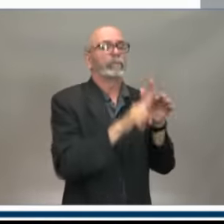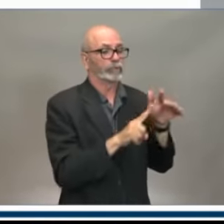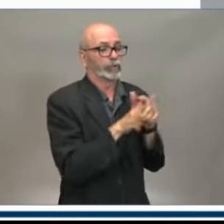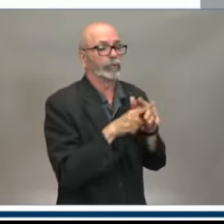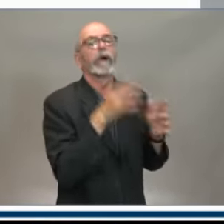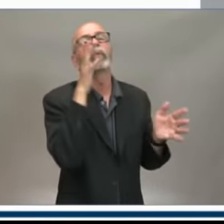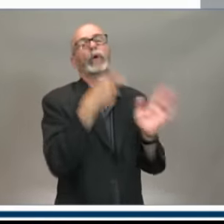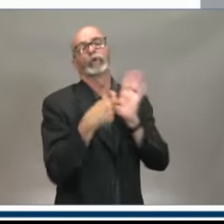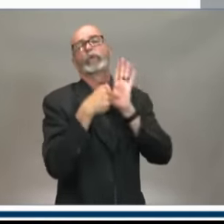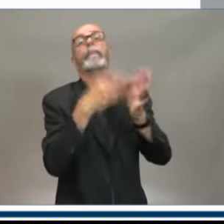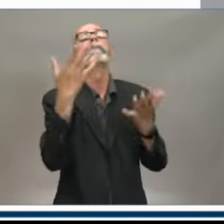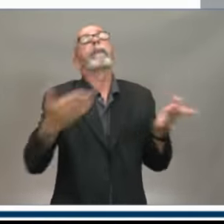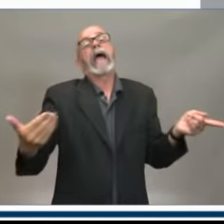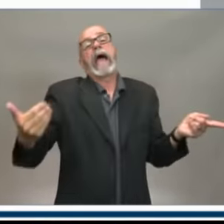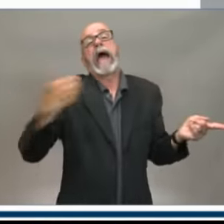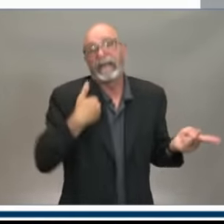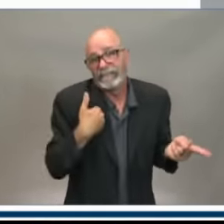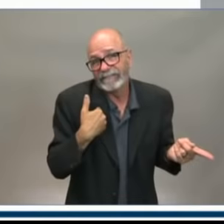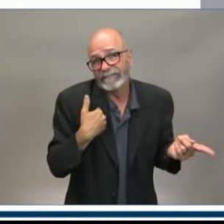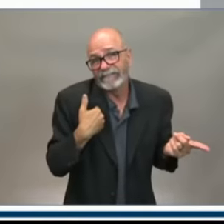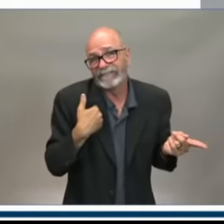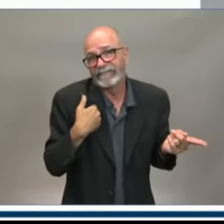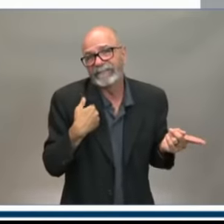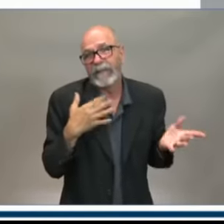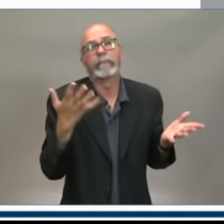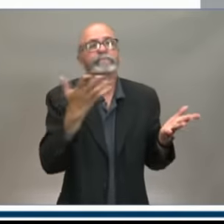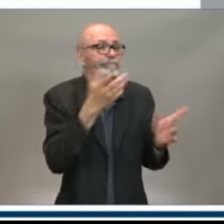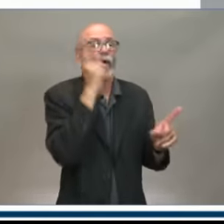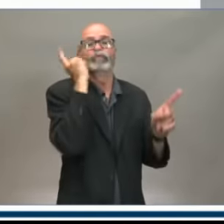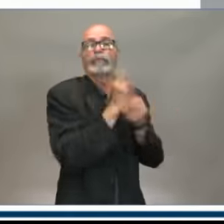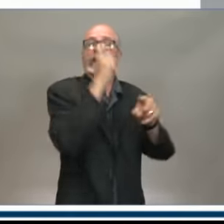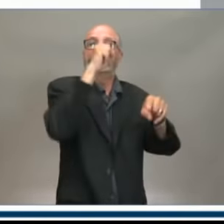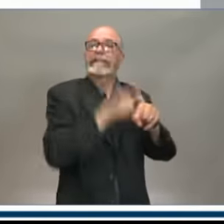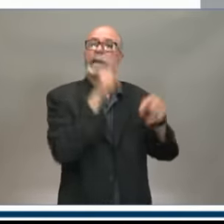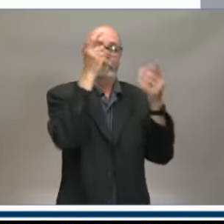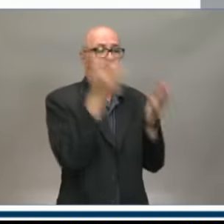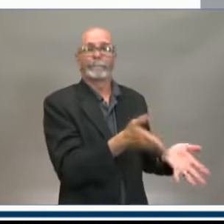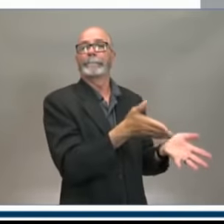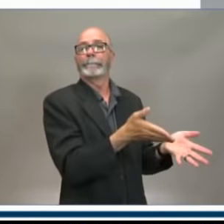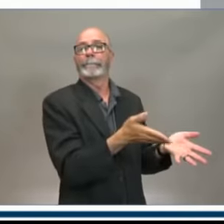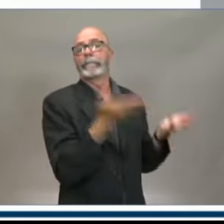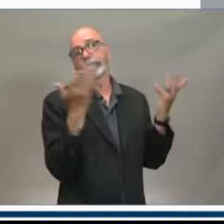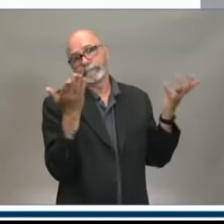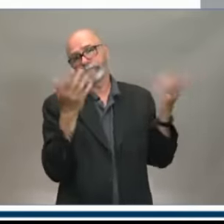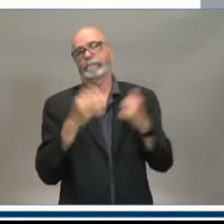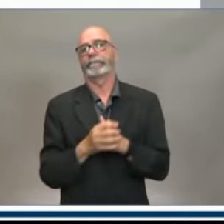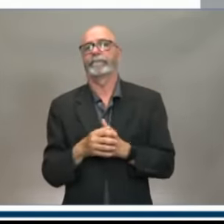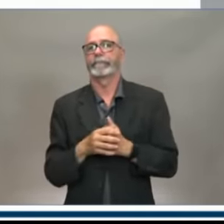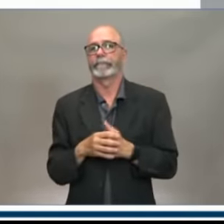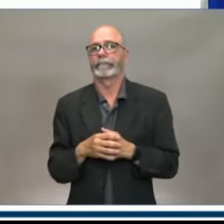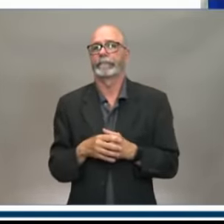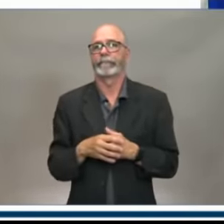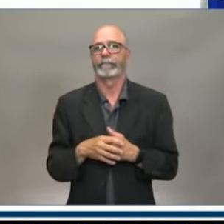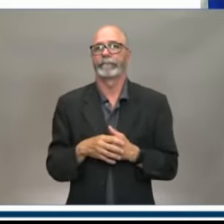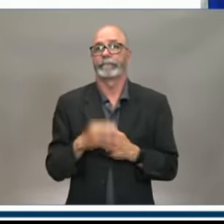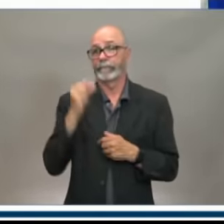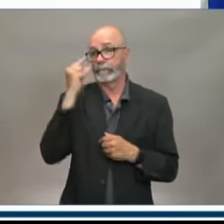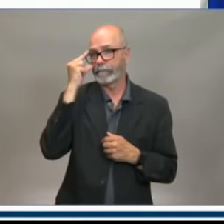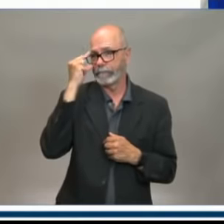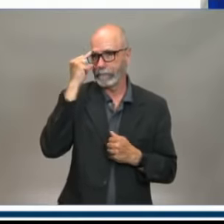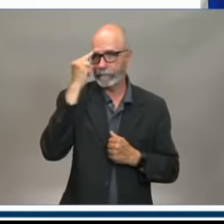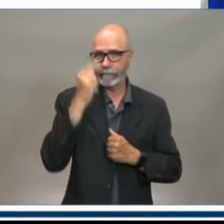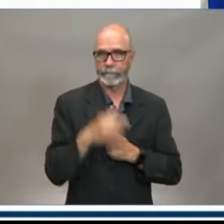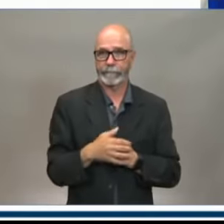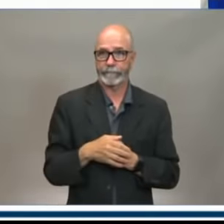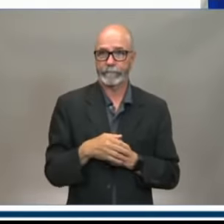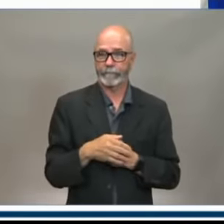much less effective and accurate if we broadly test large numbers of people with no symptoms whatsoever. Next, we'll go to